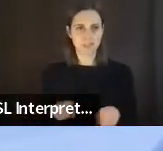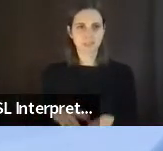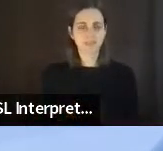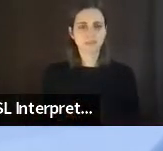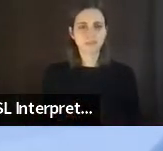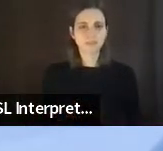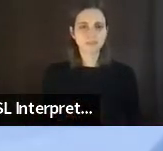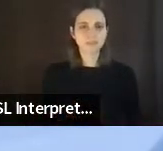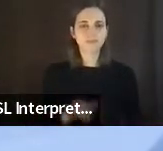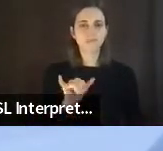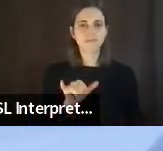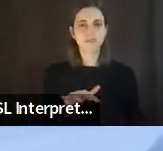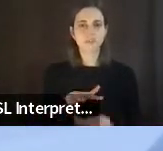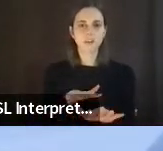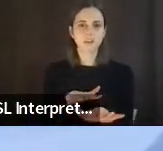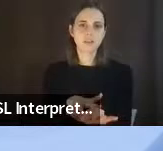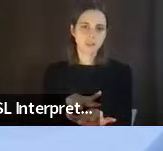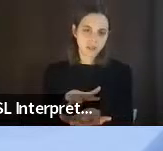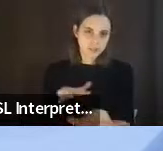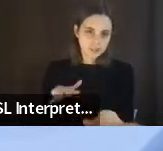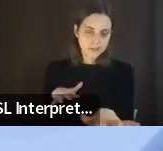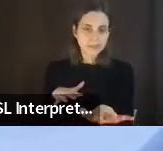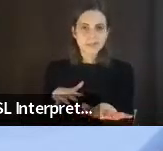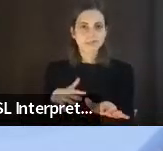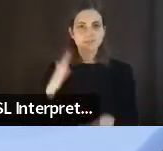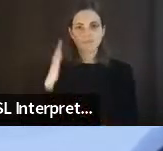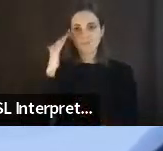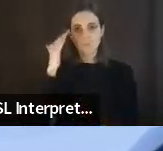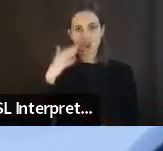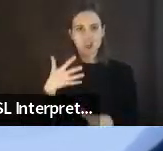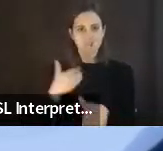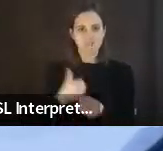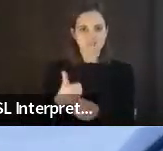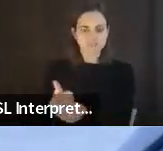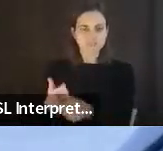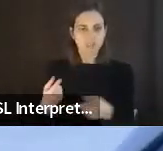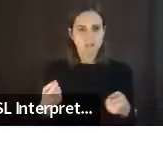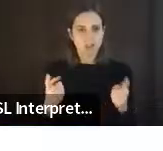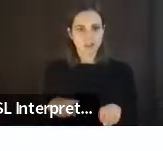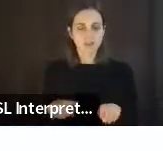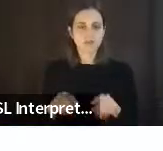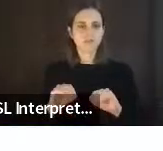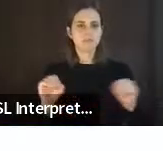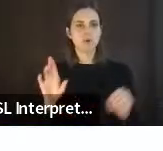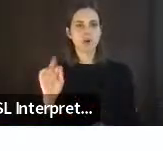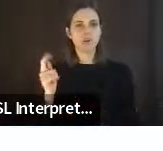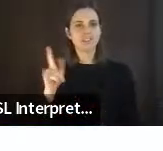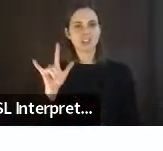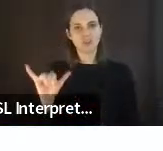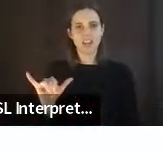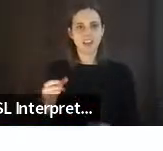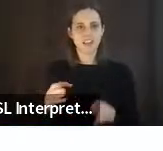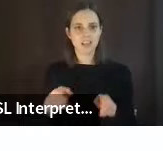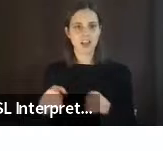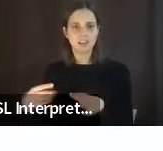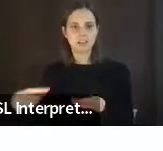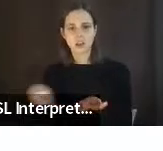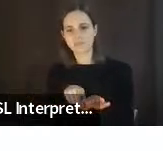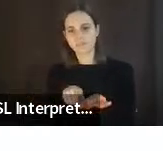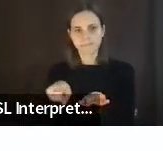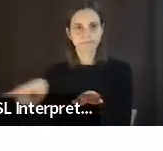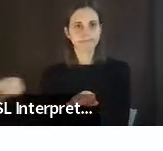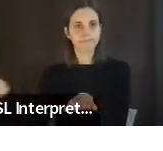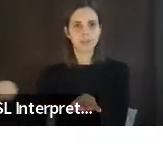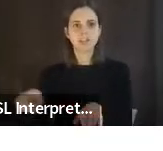in the Interstate Bridge area is the lack of auxiliary lanes across the bridge and near the surrounding interchanges. Without auxiliary lanes, drivers are forced into